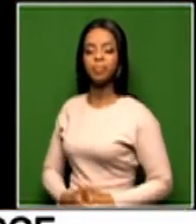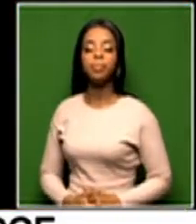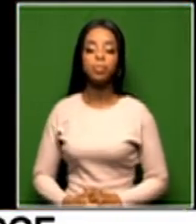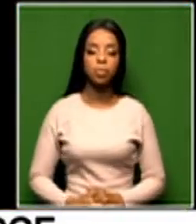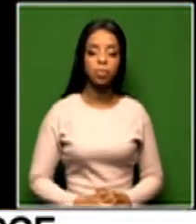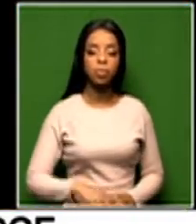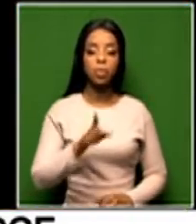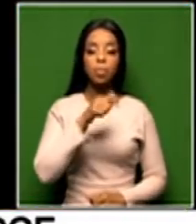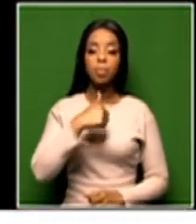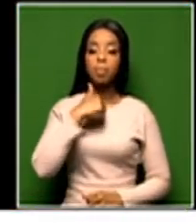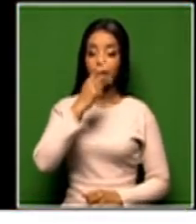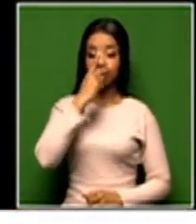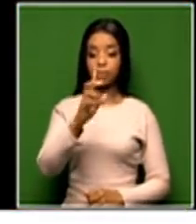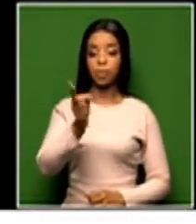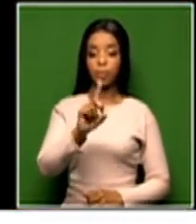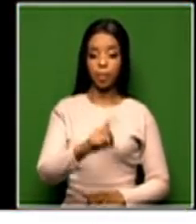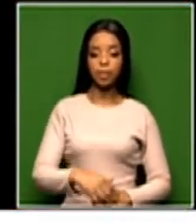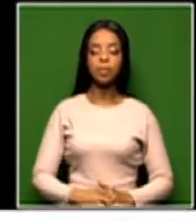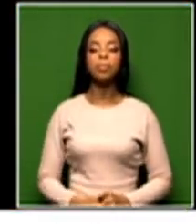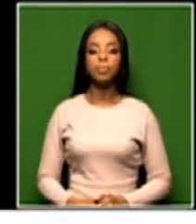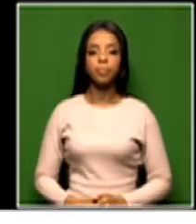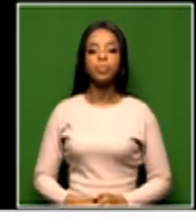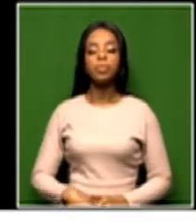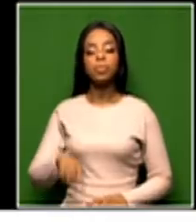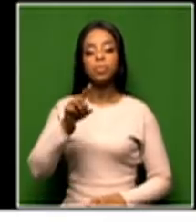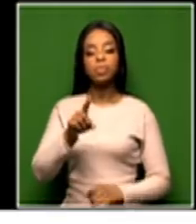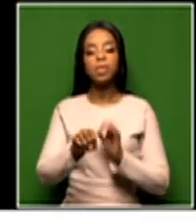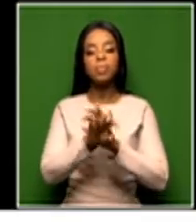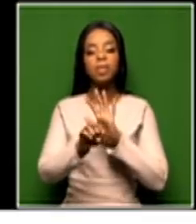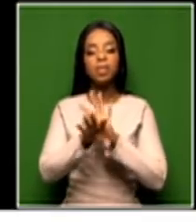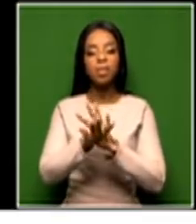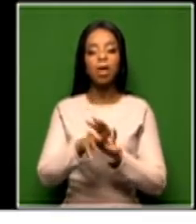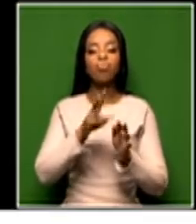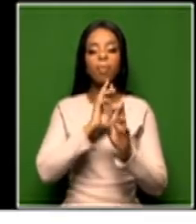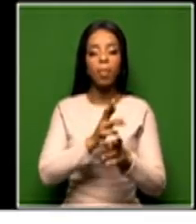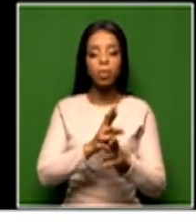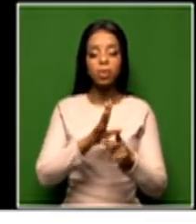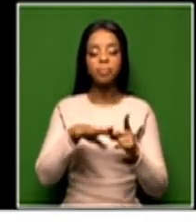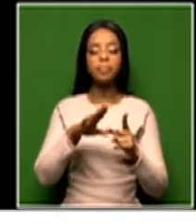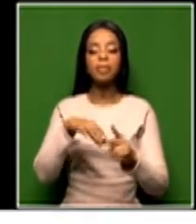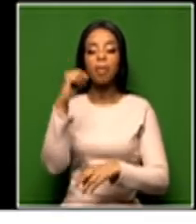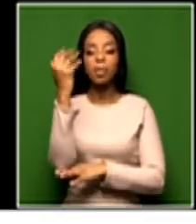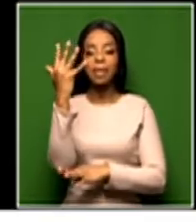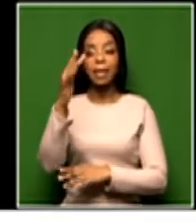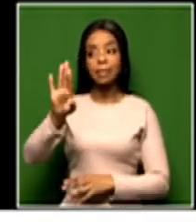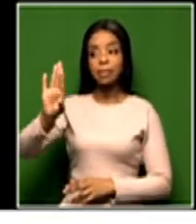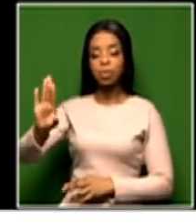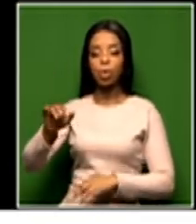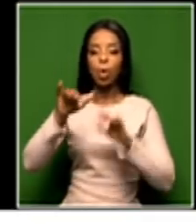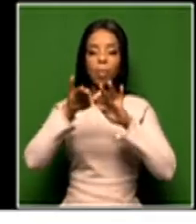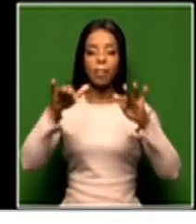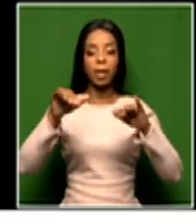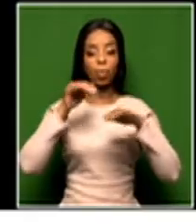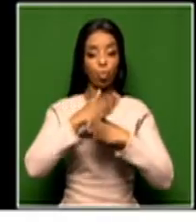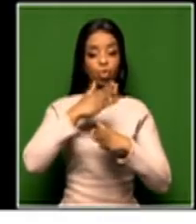confirmed. What we had seen in the media reports, what we had seen in the presentations of the Department of Public Works on